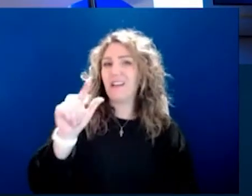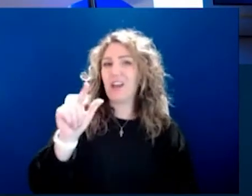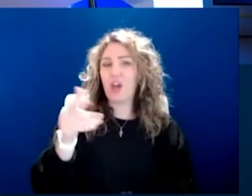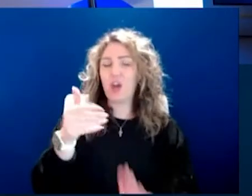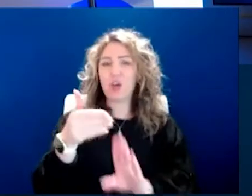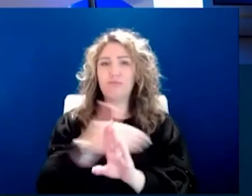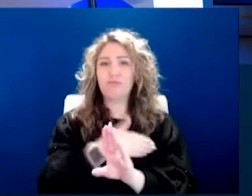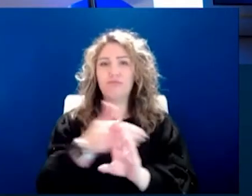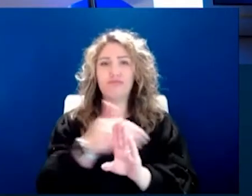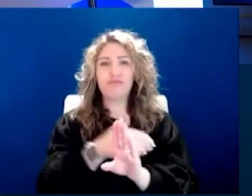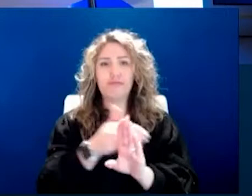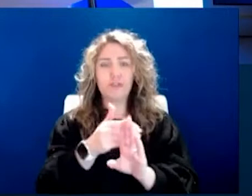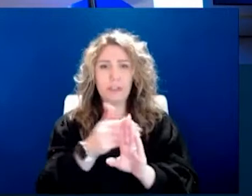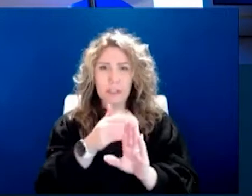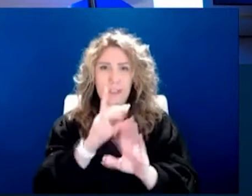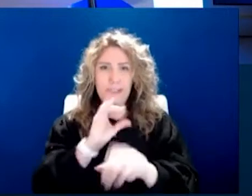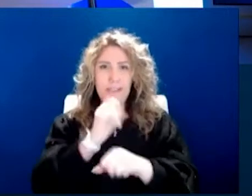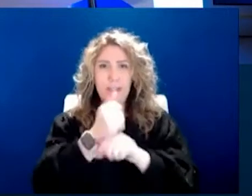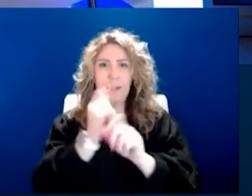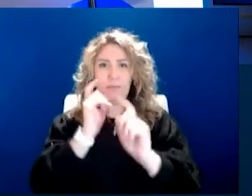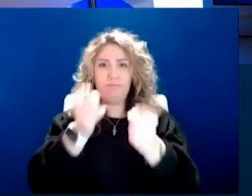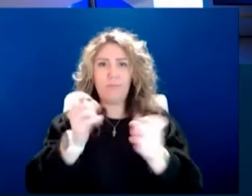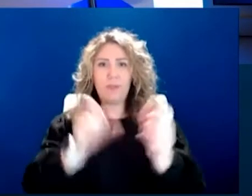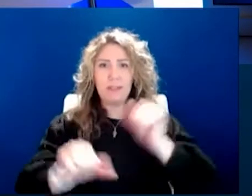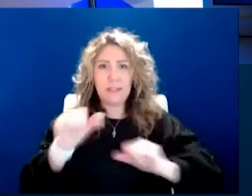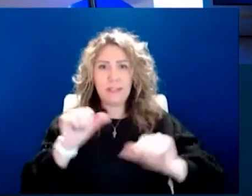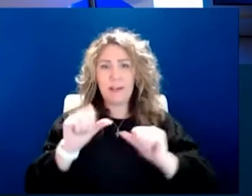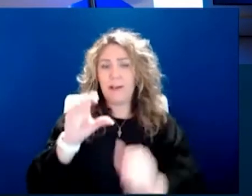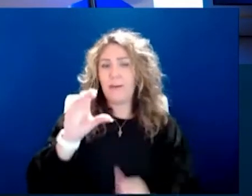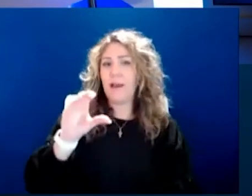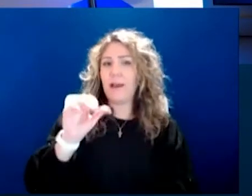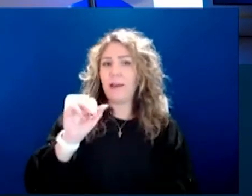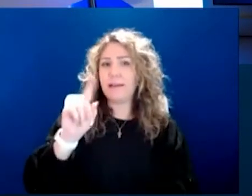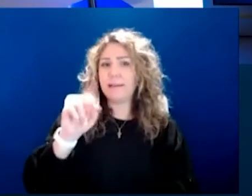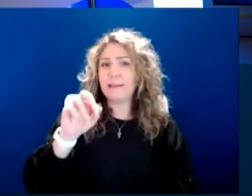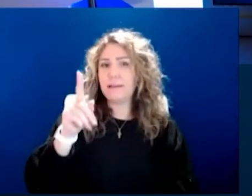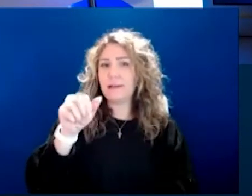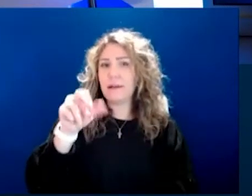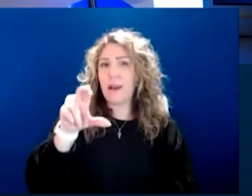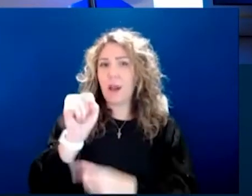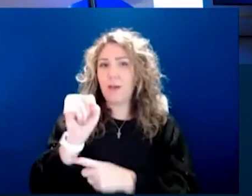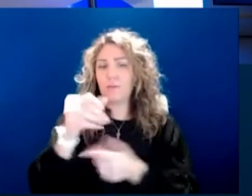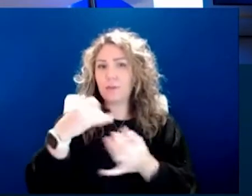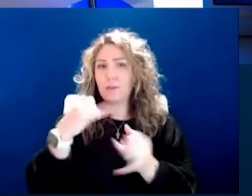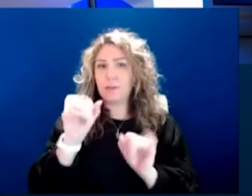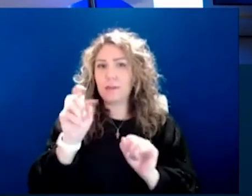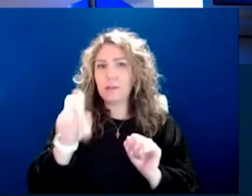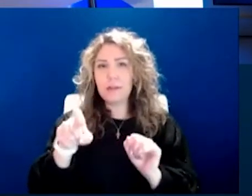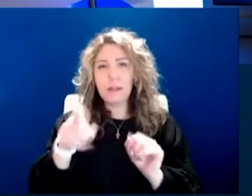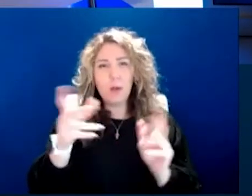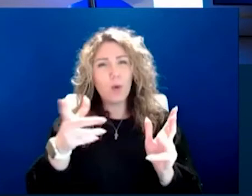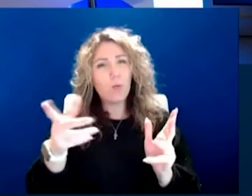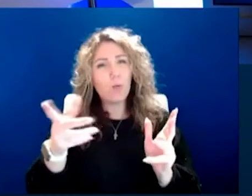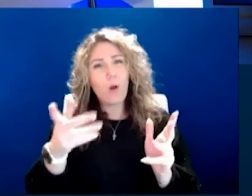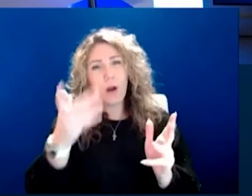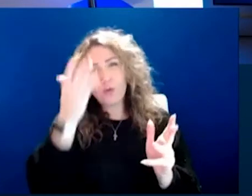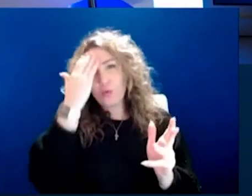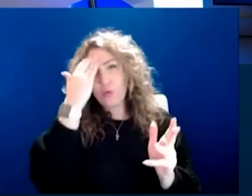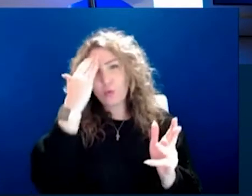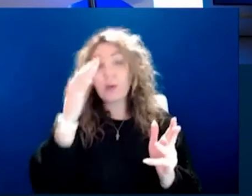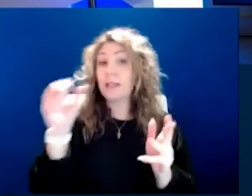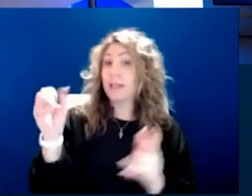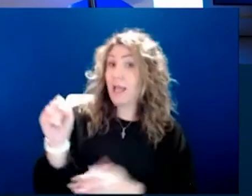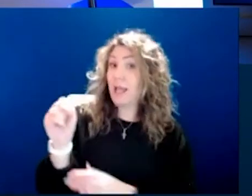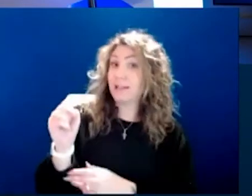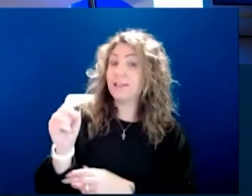to science. Are cadavers still needed? What do we know about that? Yes. So Yes. I work with the Will